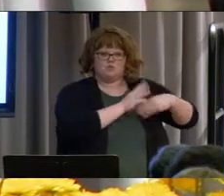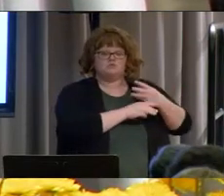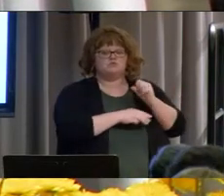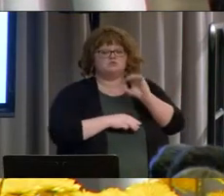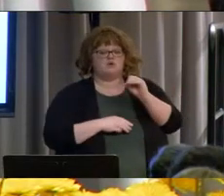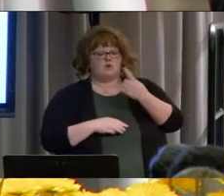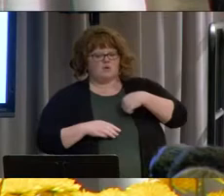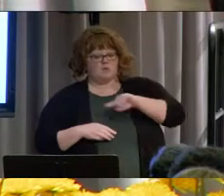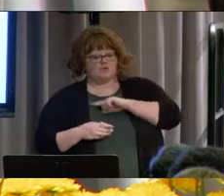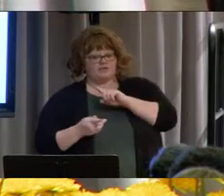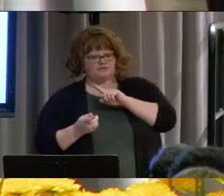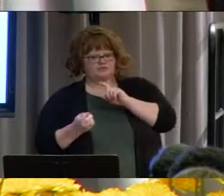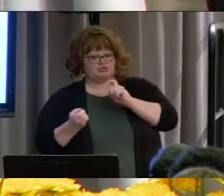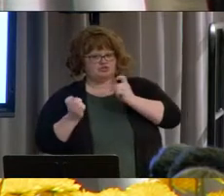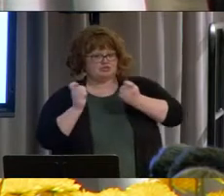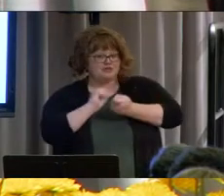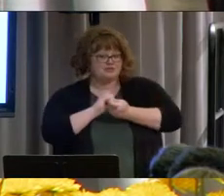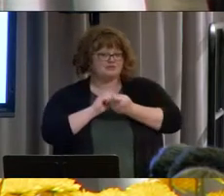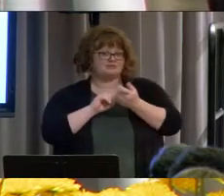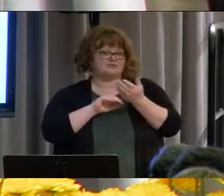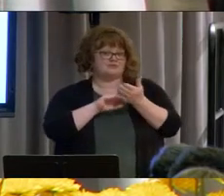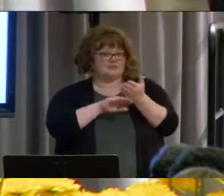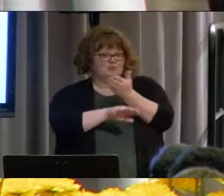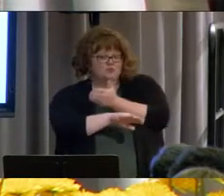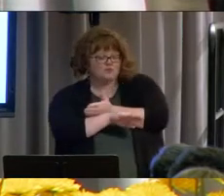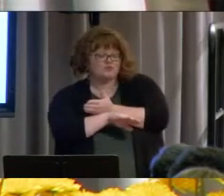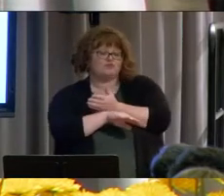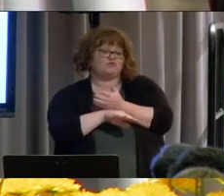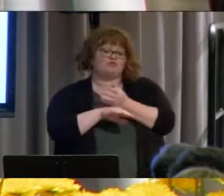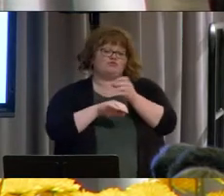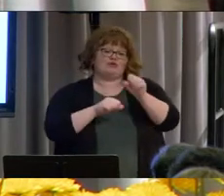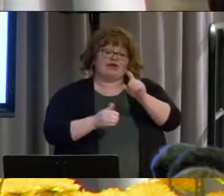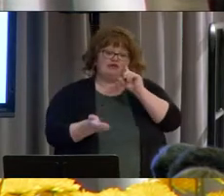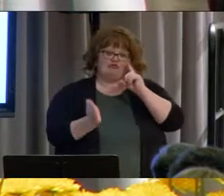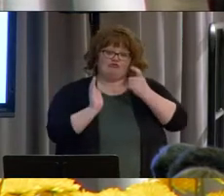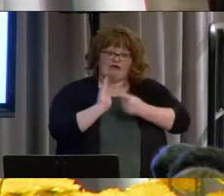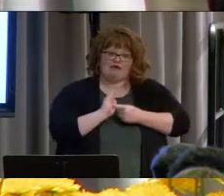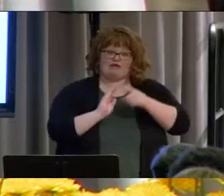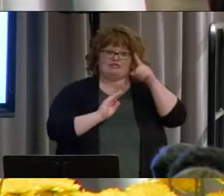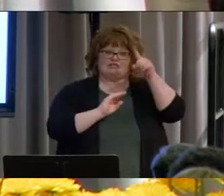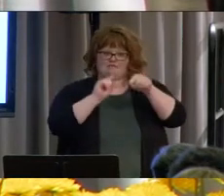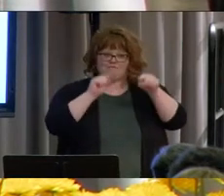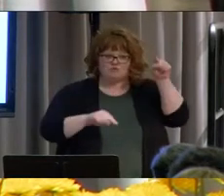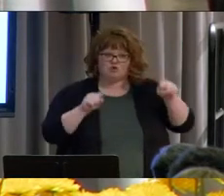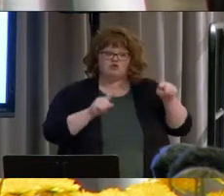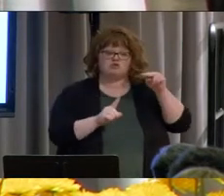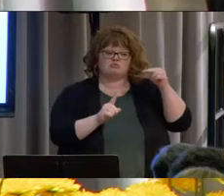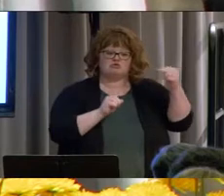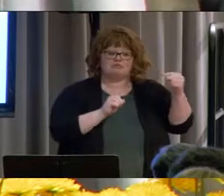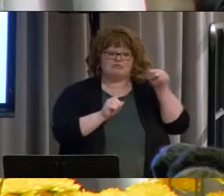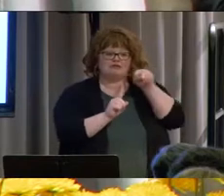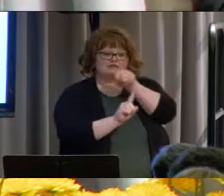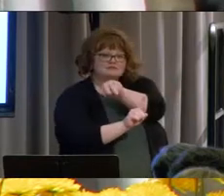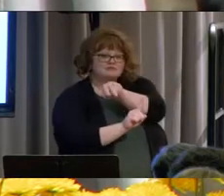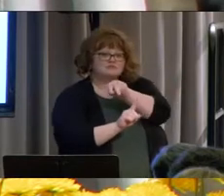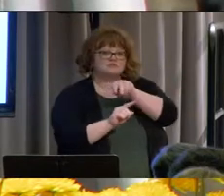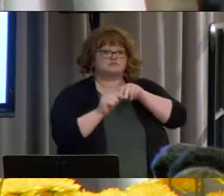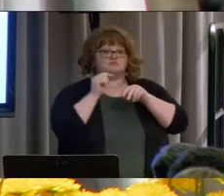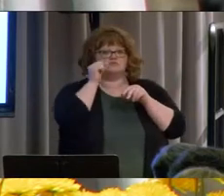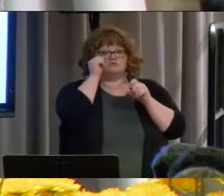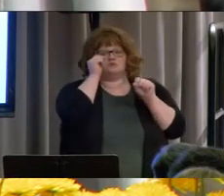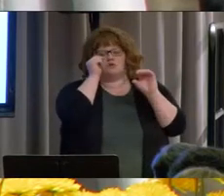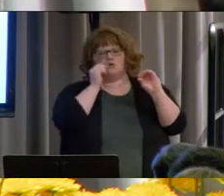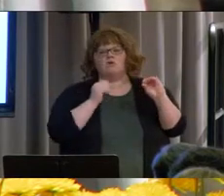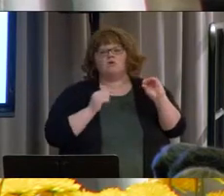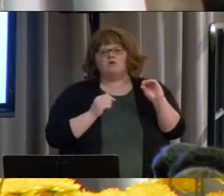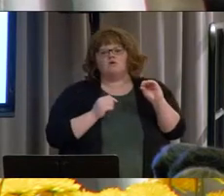Are we getting any better at recognizing the diverse perspectives that, candidly, more so than we as a